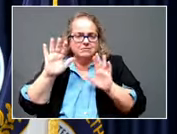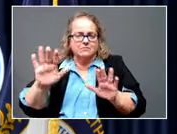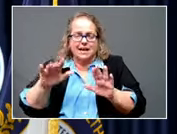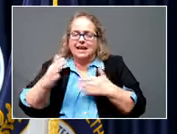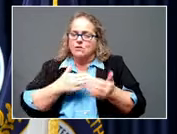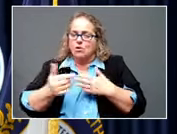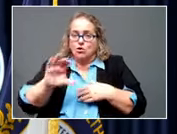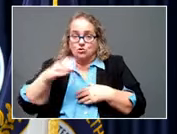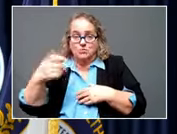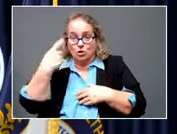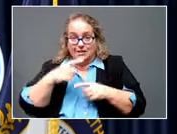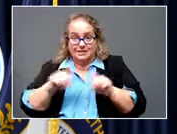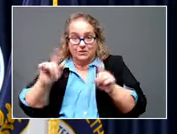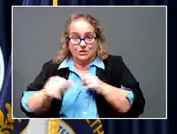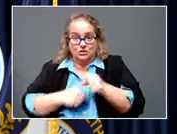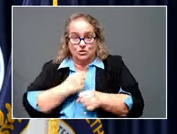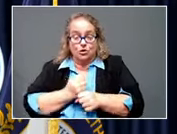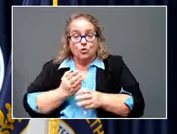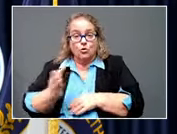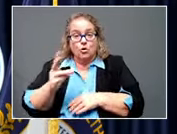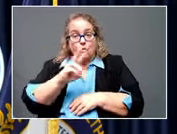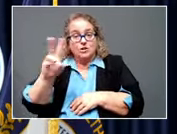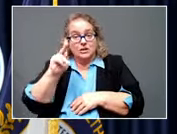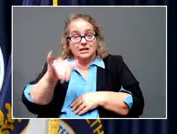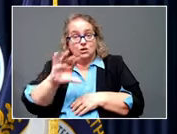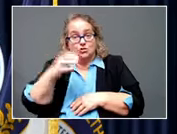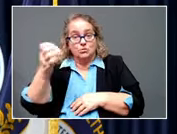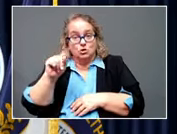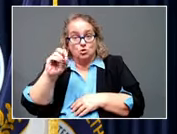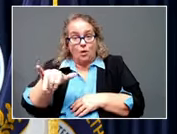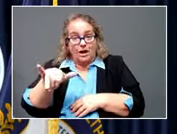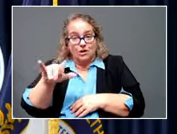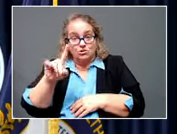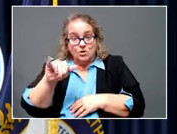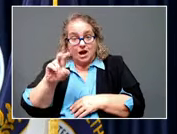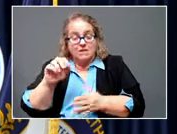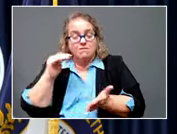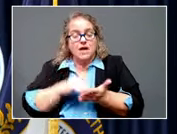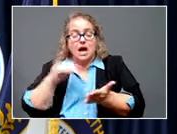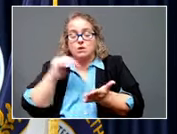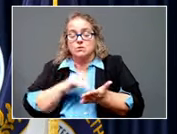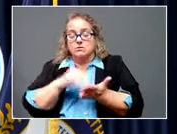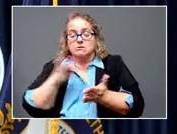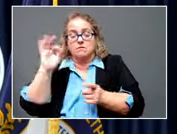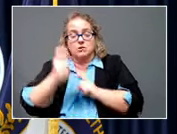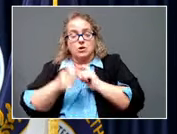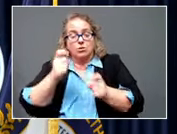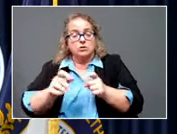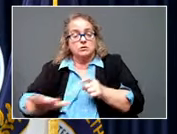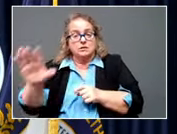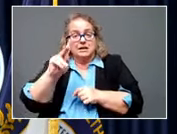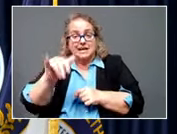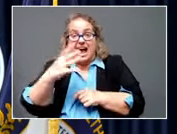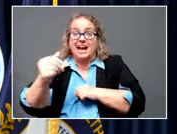Through the Western Kentucky Christmas Toy Drive, thousands of donors from all across Kentucky and even across the country took the